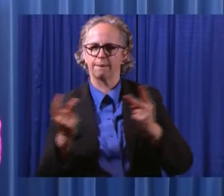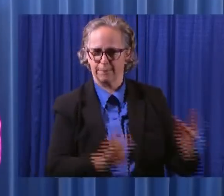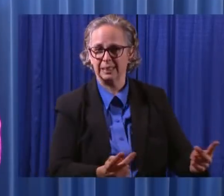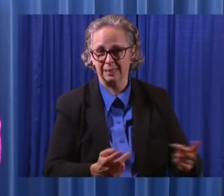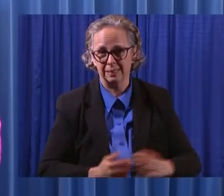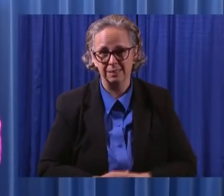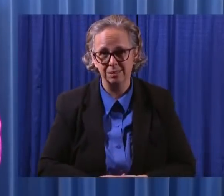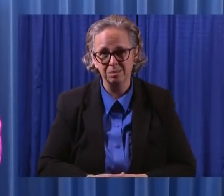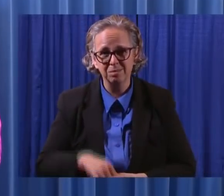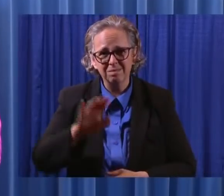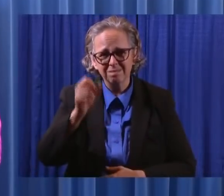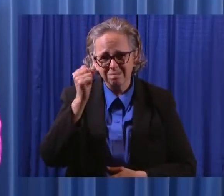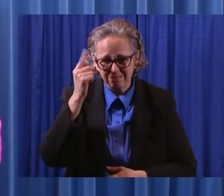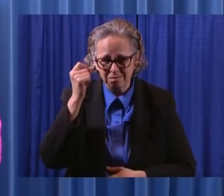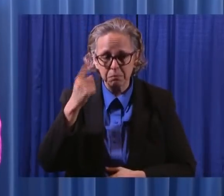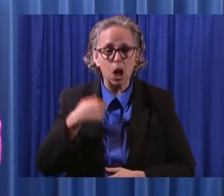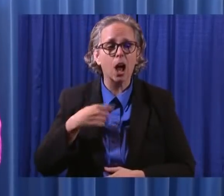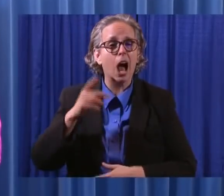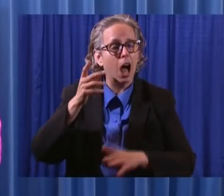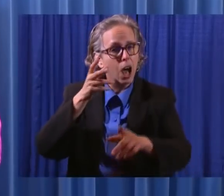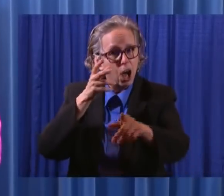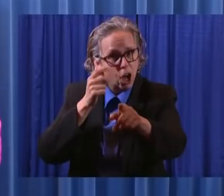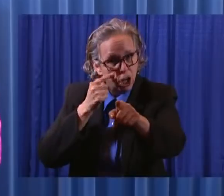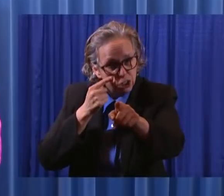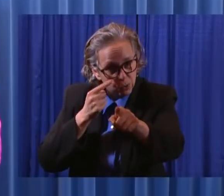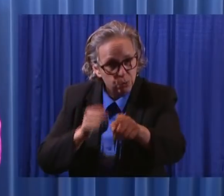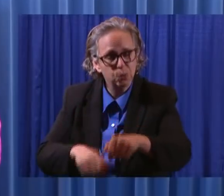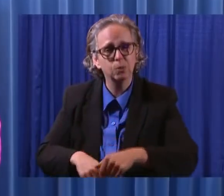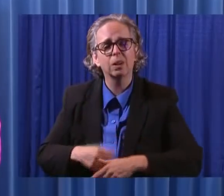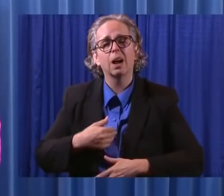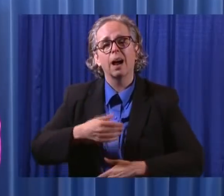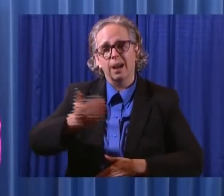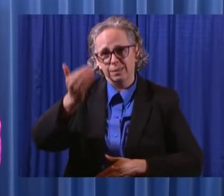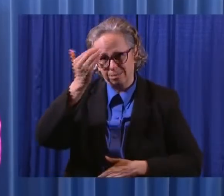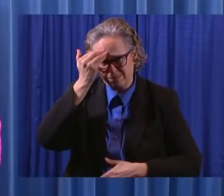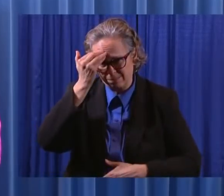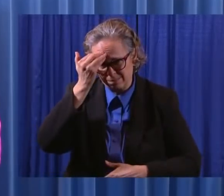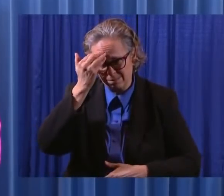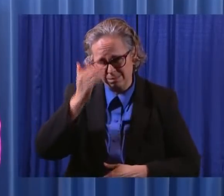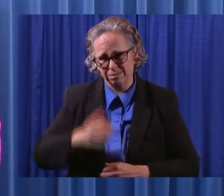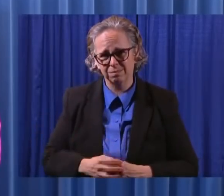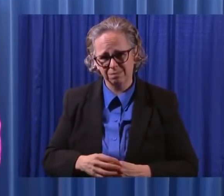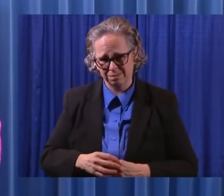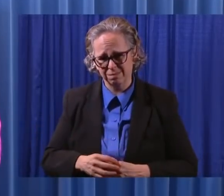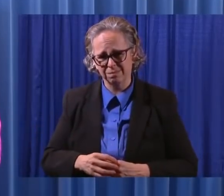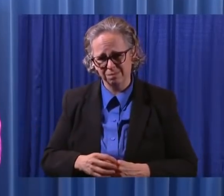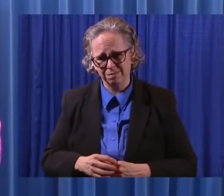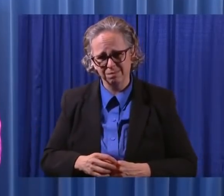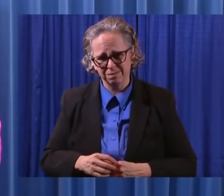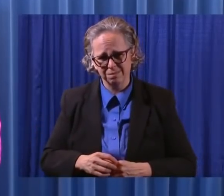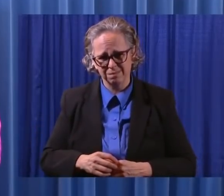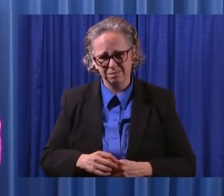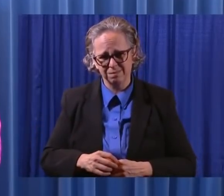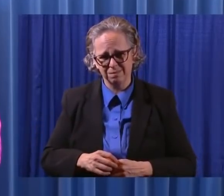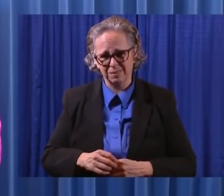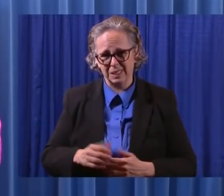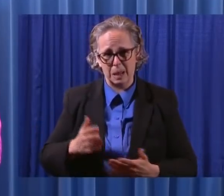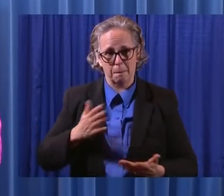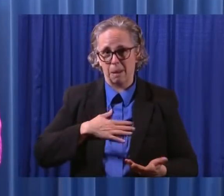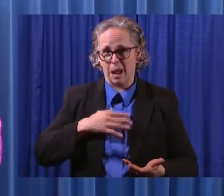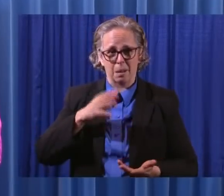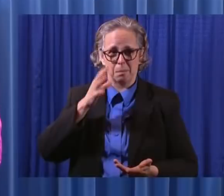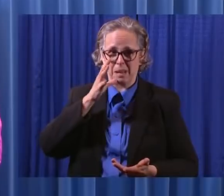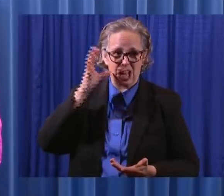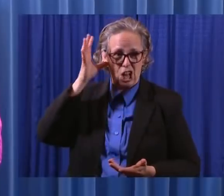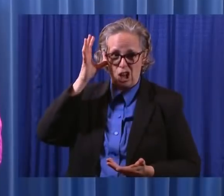people. I don't have anyone I don't have a parent in the nursing home now.